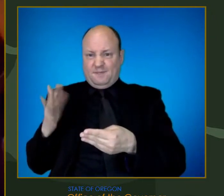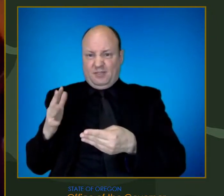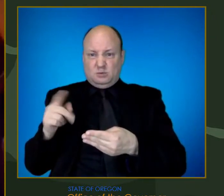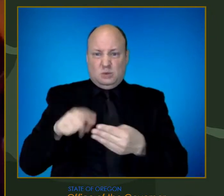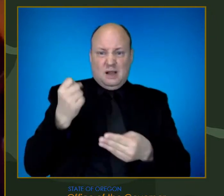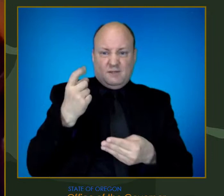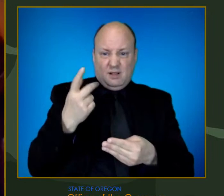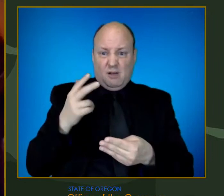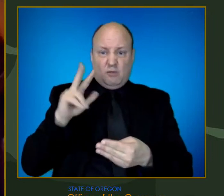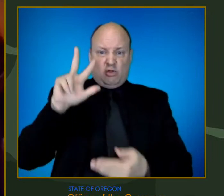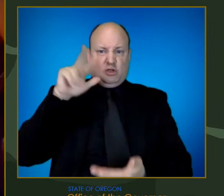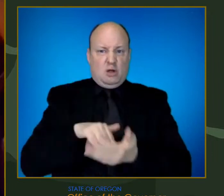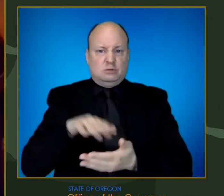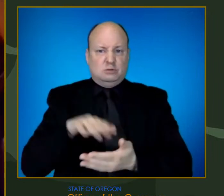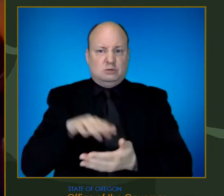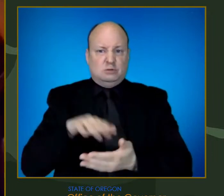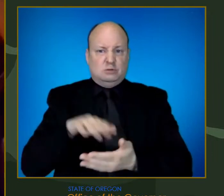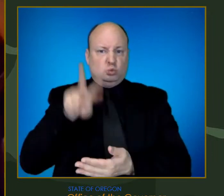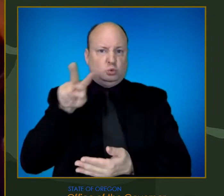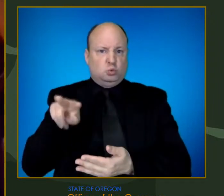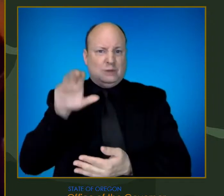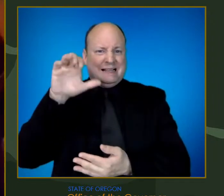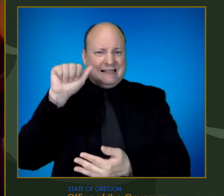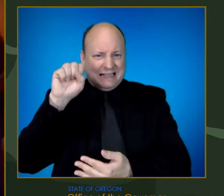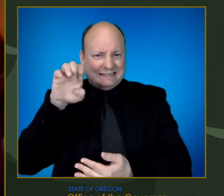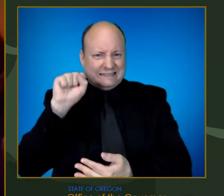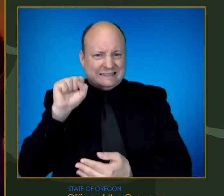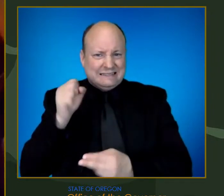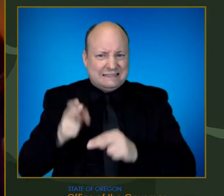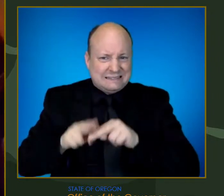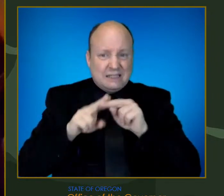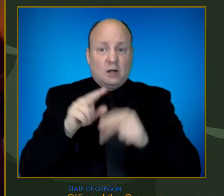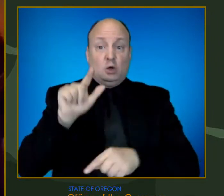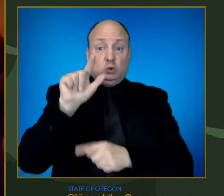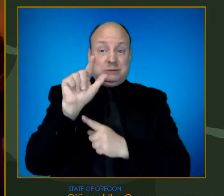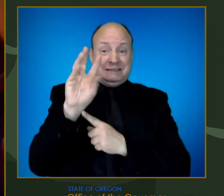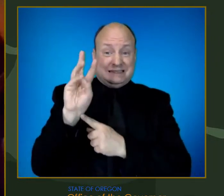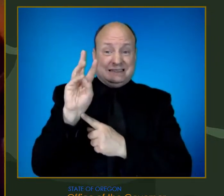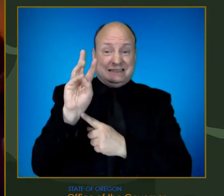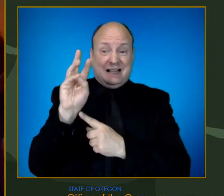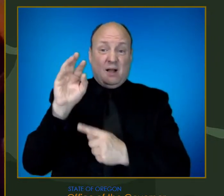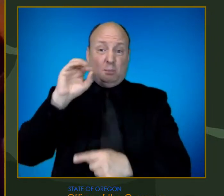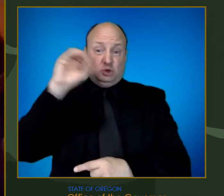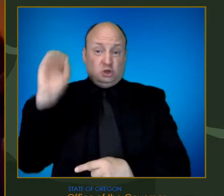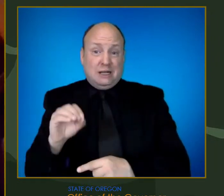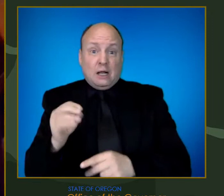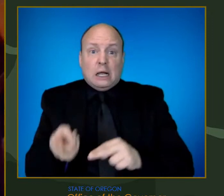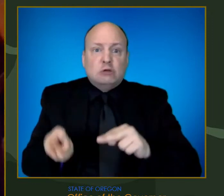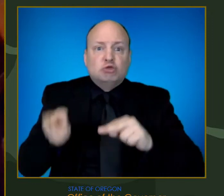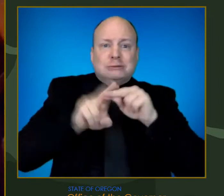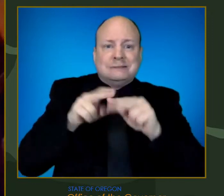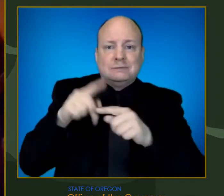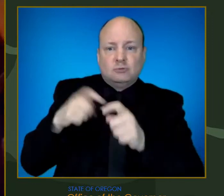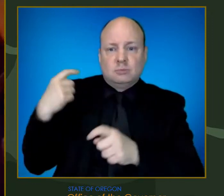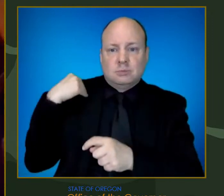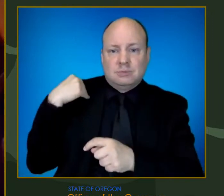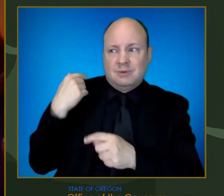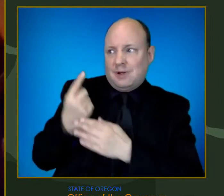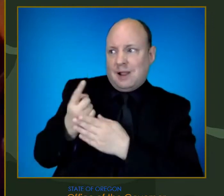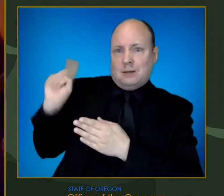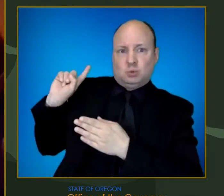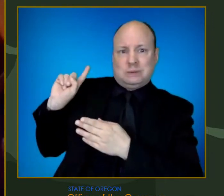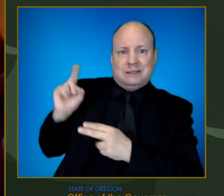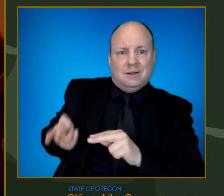3,722 cases. That is 26% higher than the previous week, and that week was 21% higher than the week before